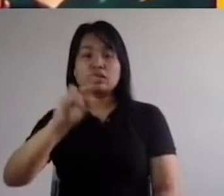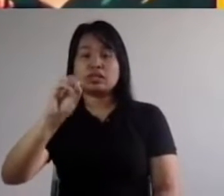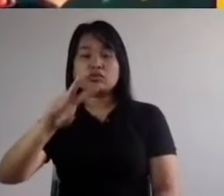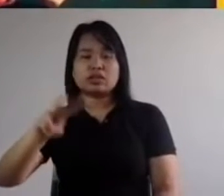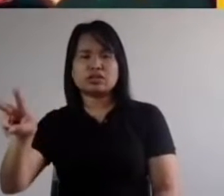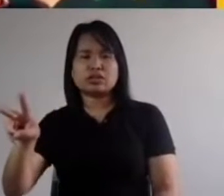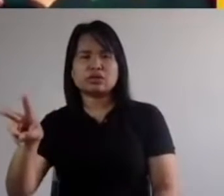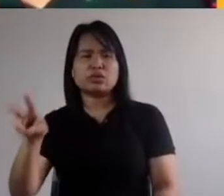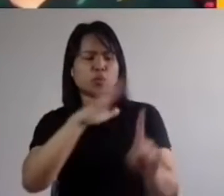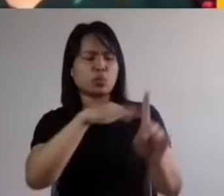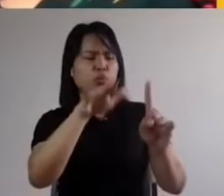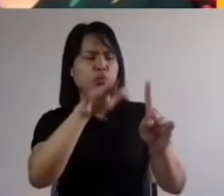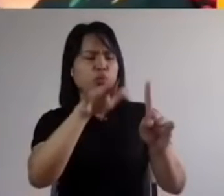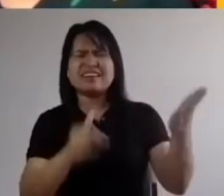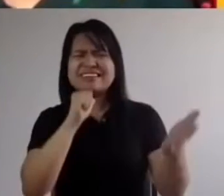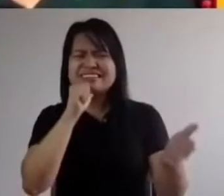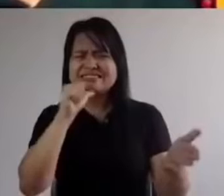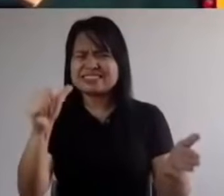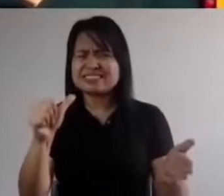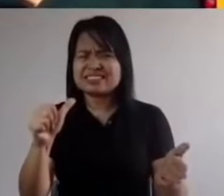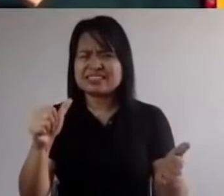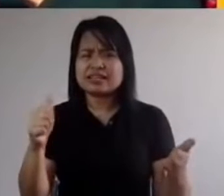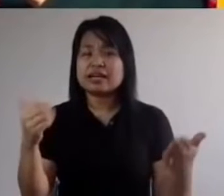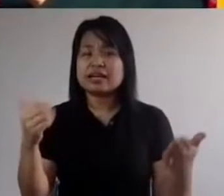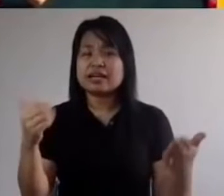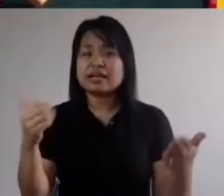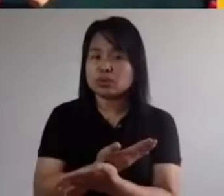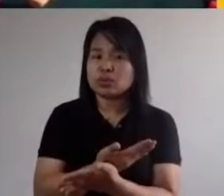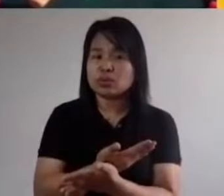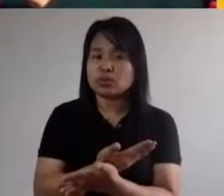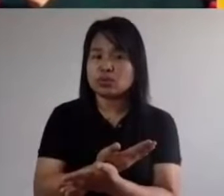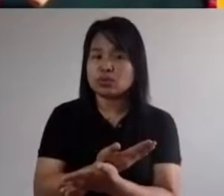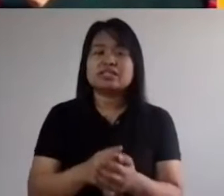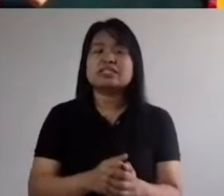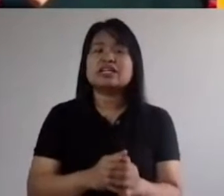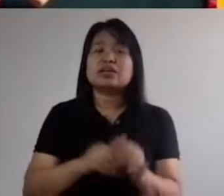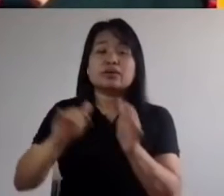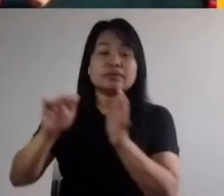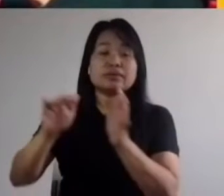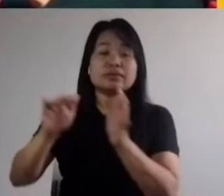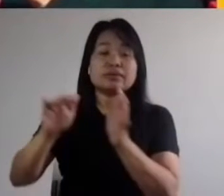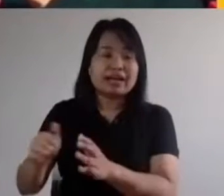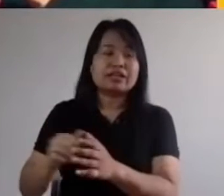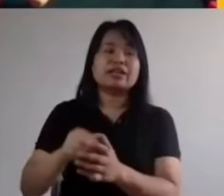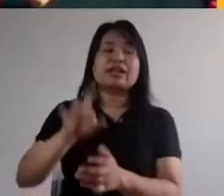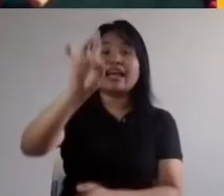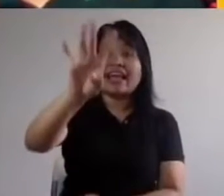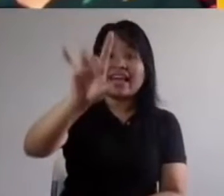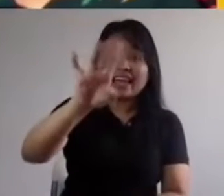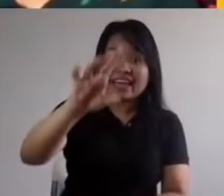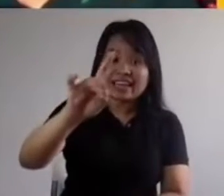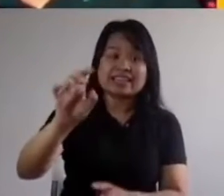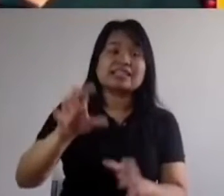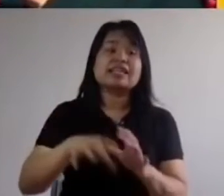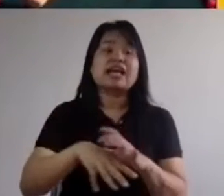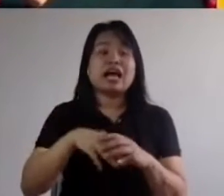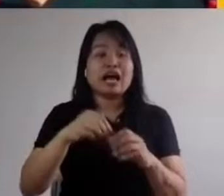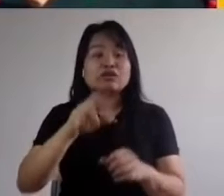new. They are the remaining 18 out of the 37 RPMS objectives which were